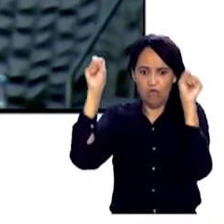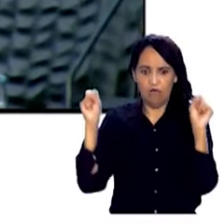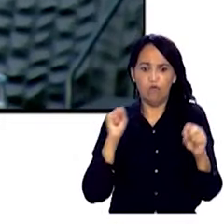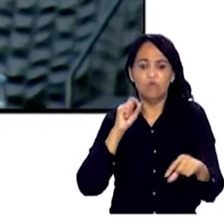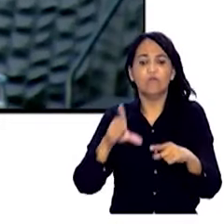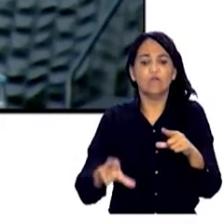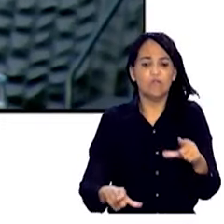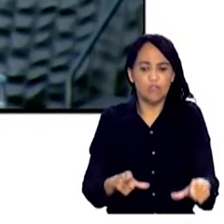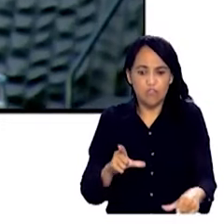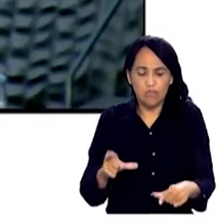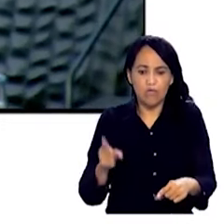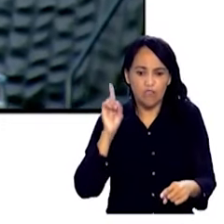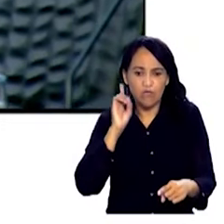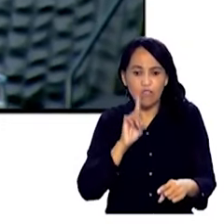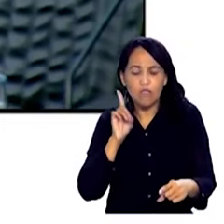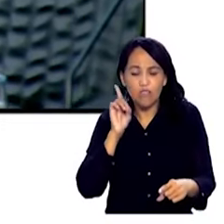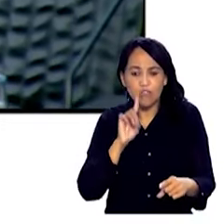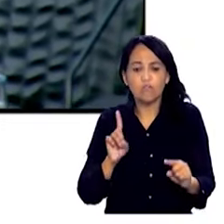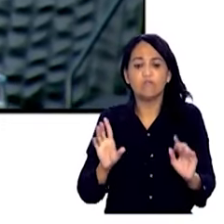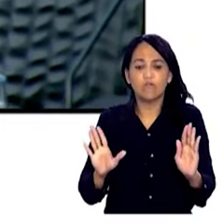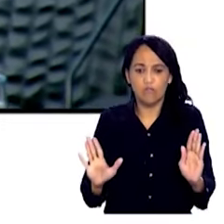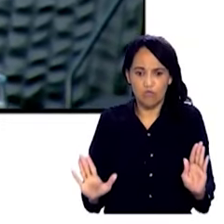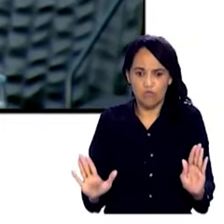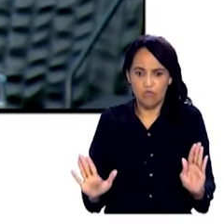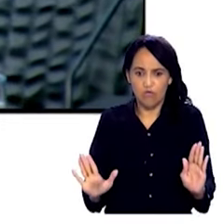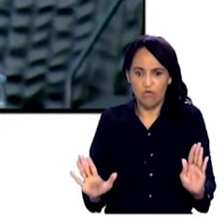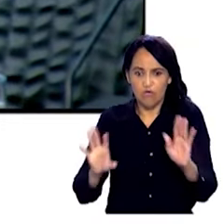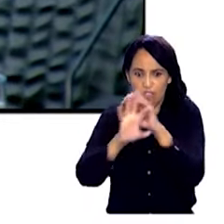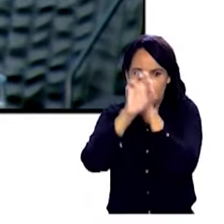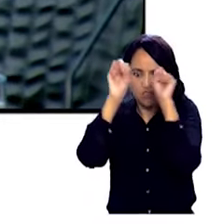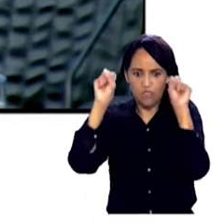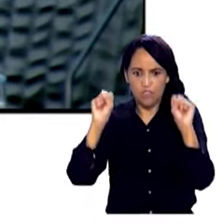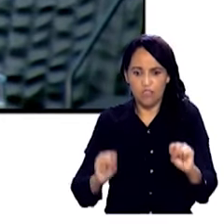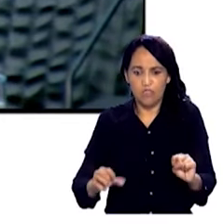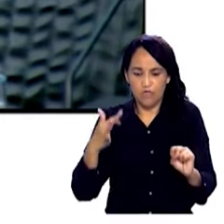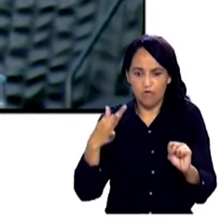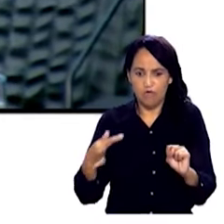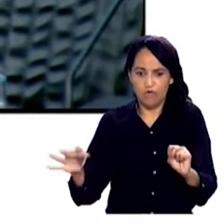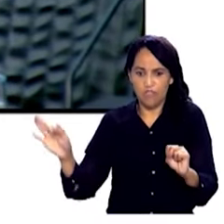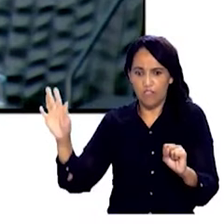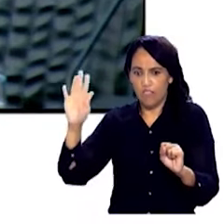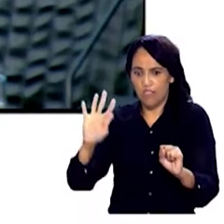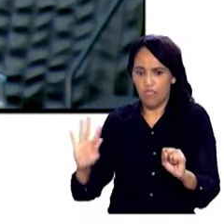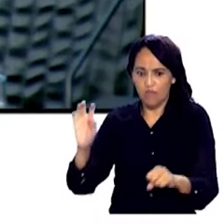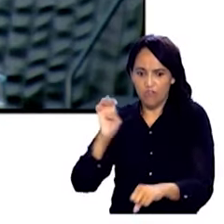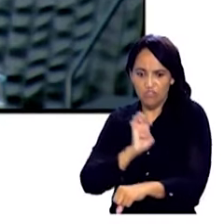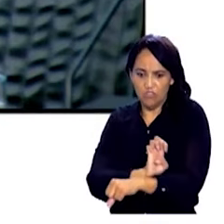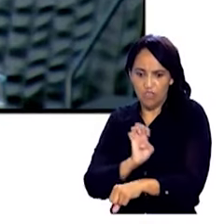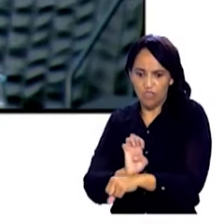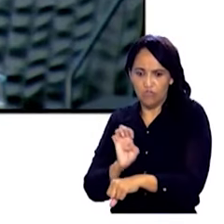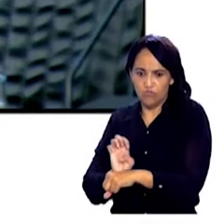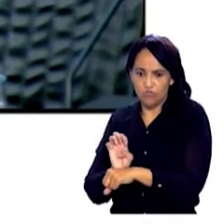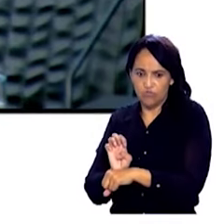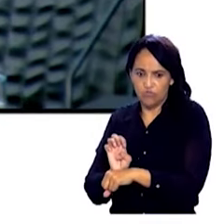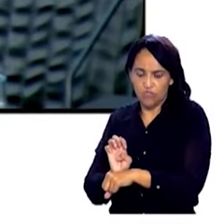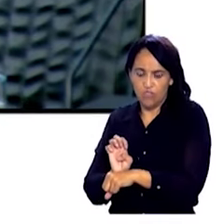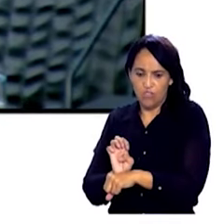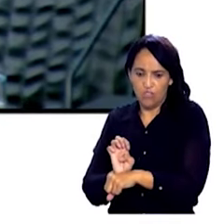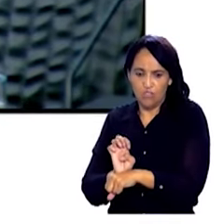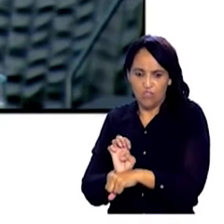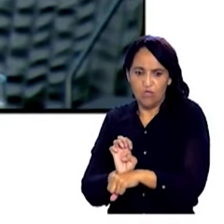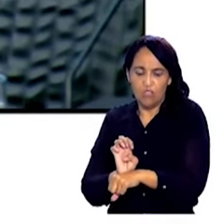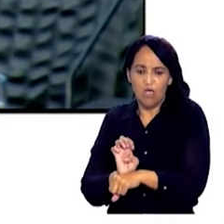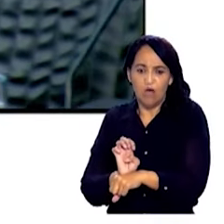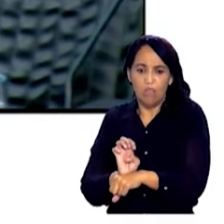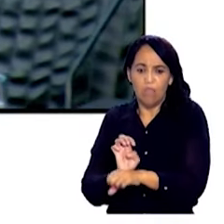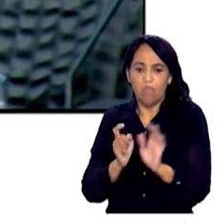sovereign States in Matters of Federal Law the Supreme Court sits at both Federal and state courts